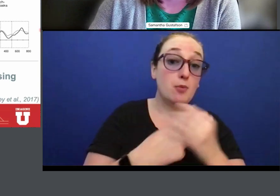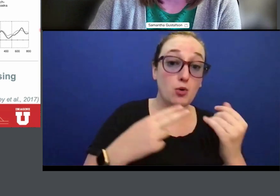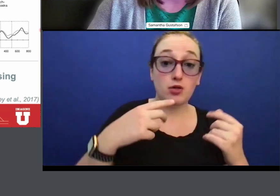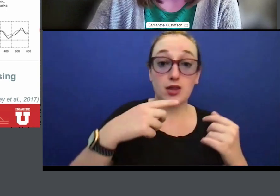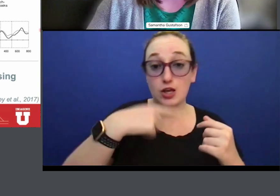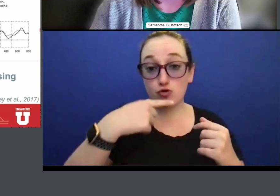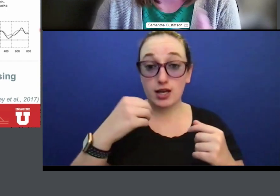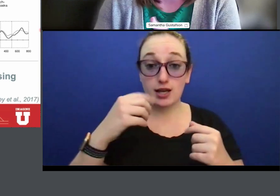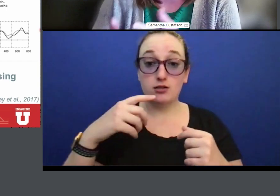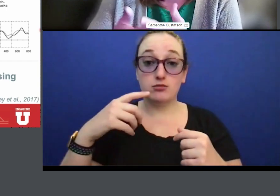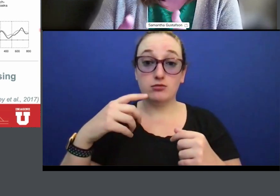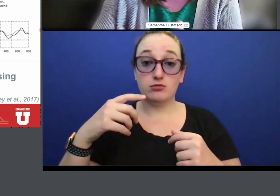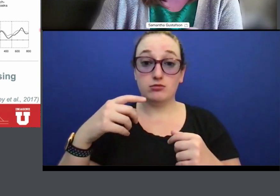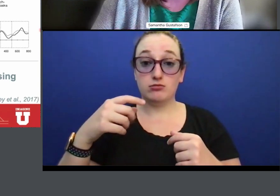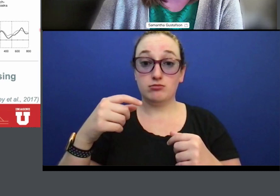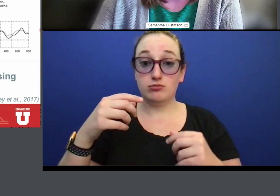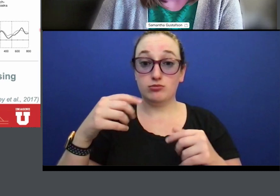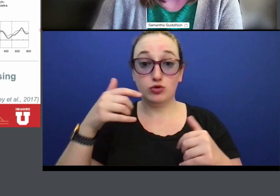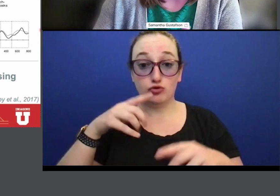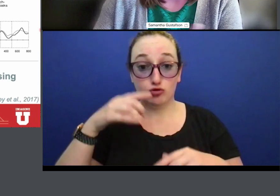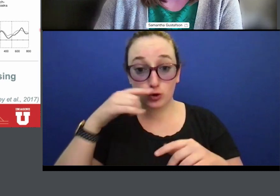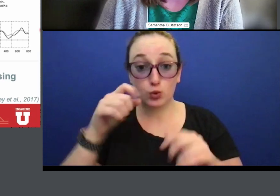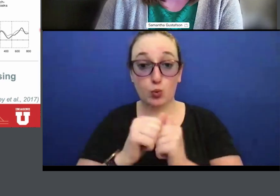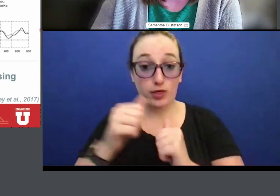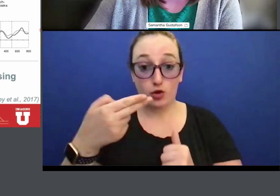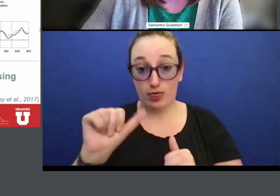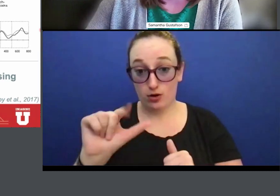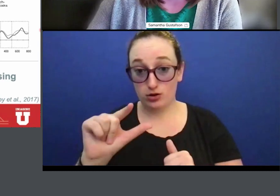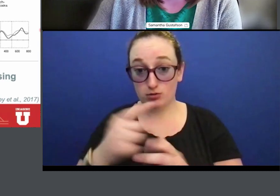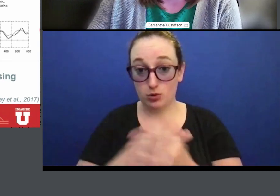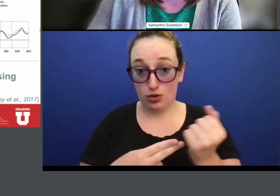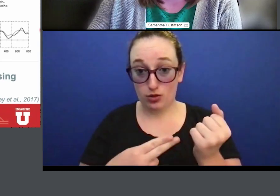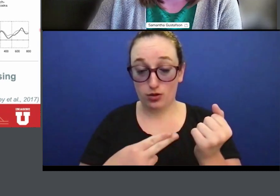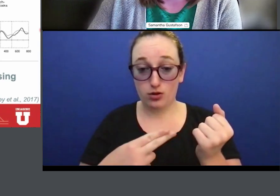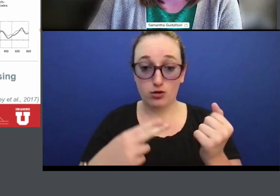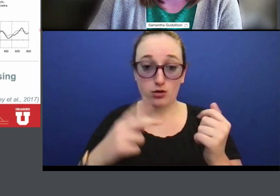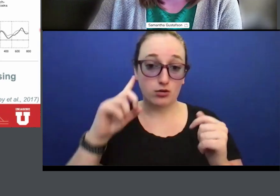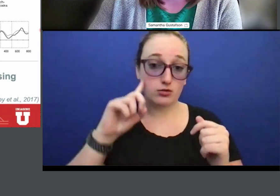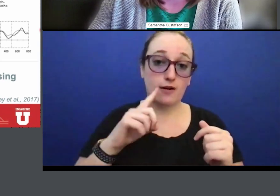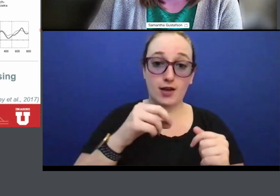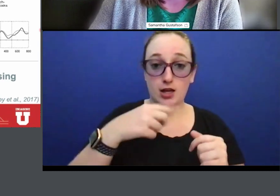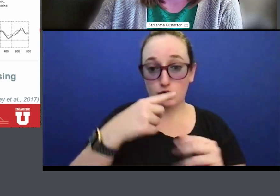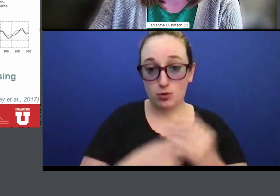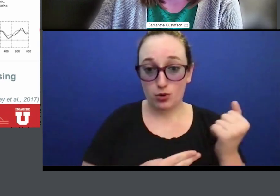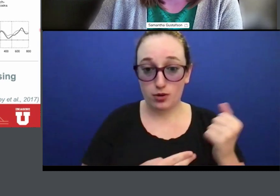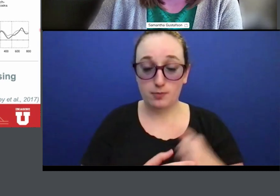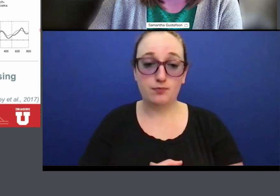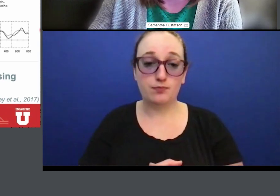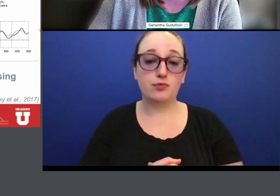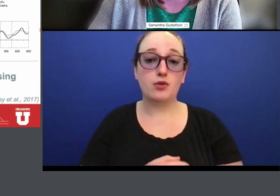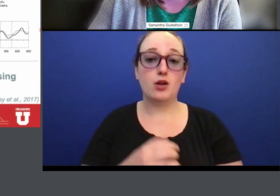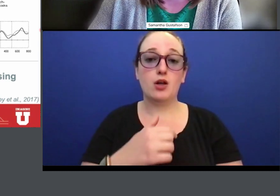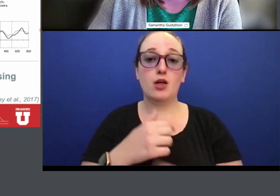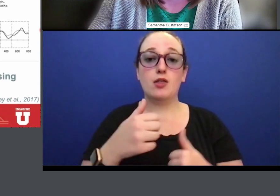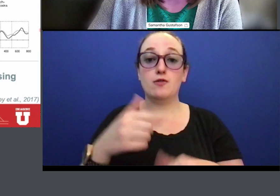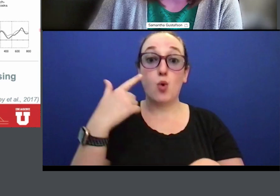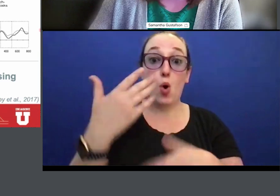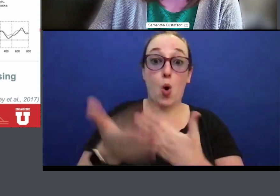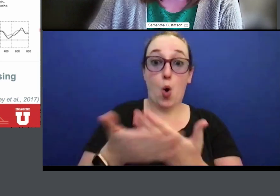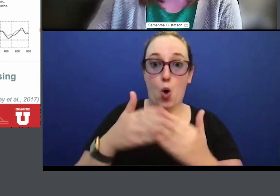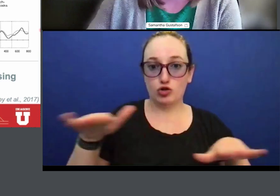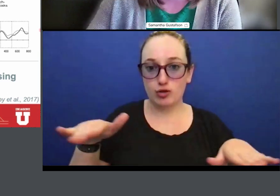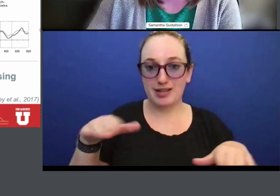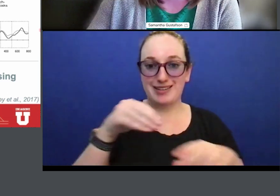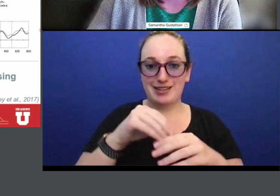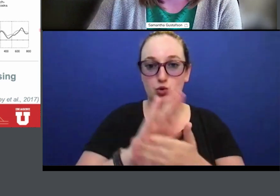don't. So this is just kind of the consequence of that sustained listening on our cognitive processing across all children in